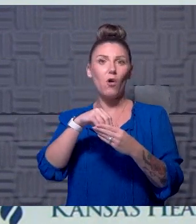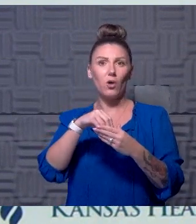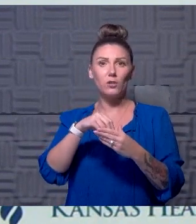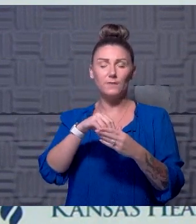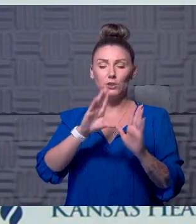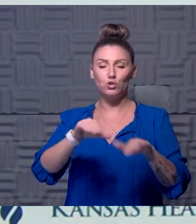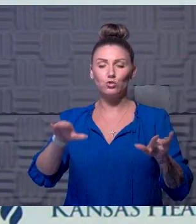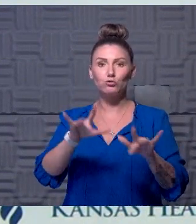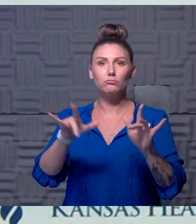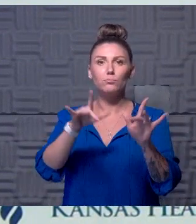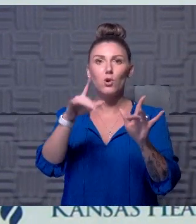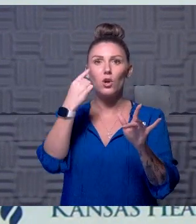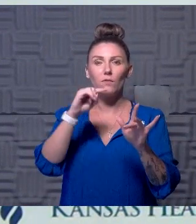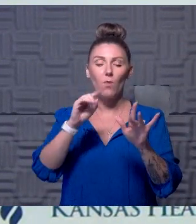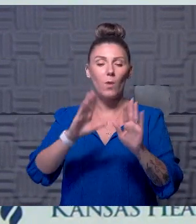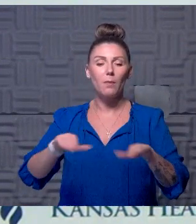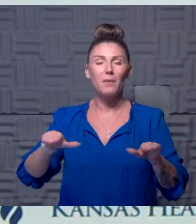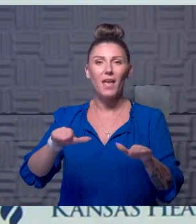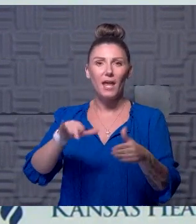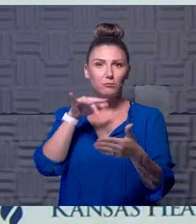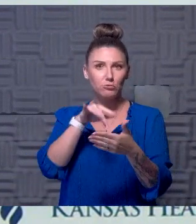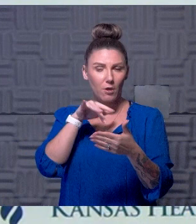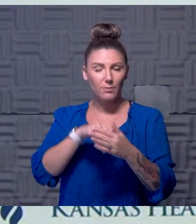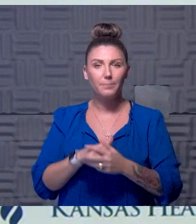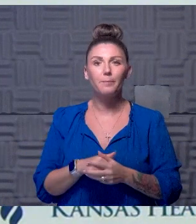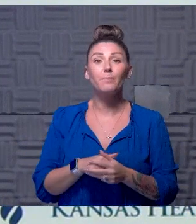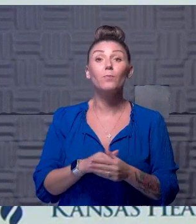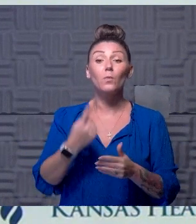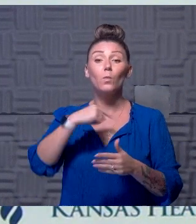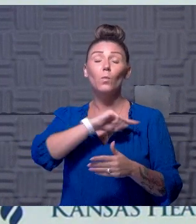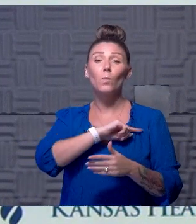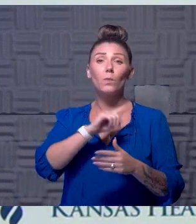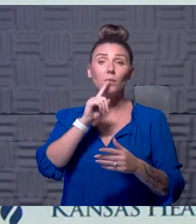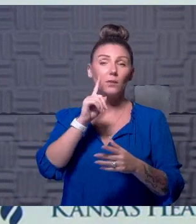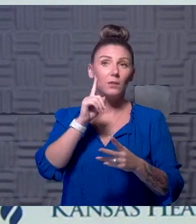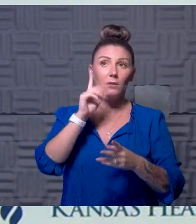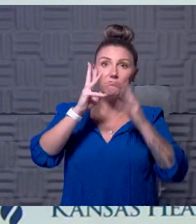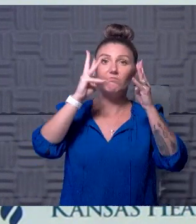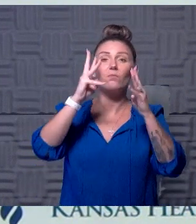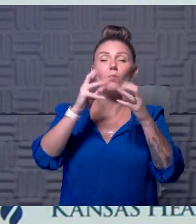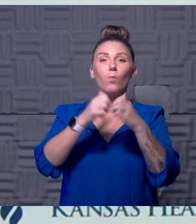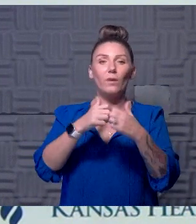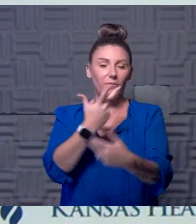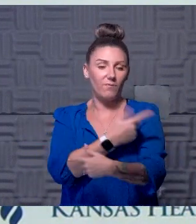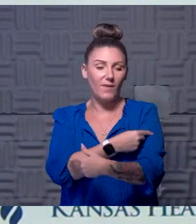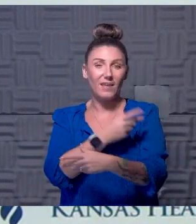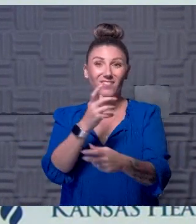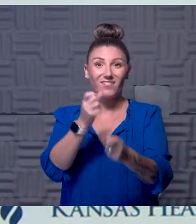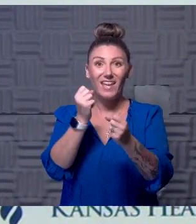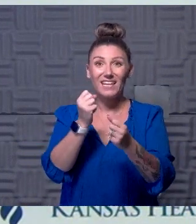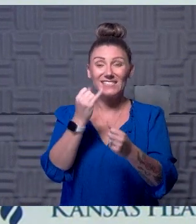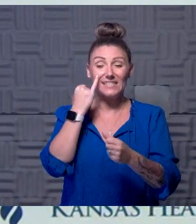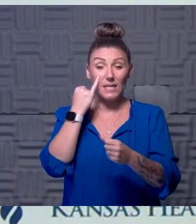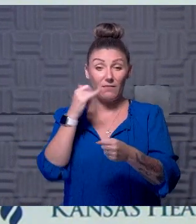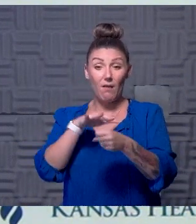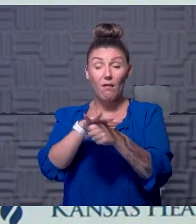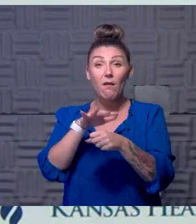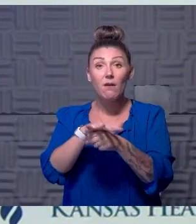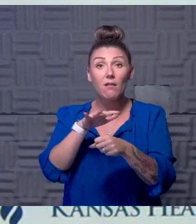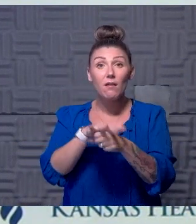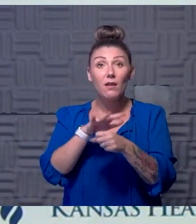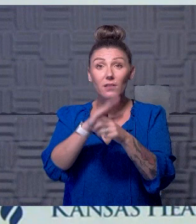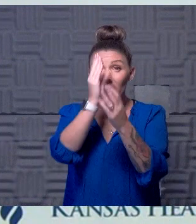Mercy doing the pediatric clinical trials, we can come up with a vaccine faster. And then if we have enough data to show that